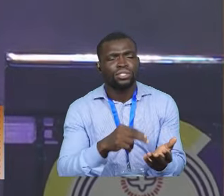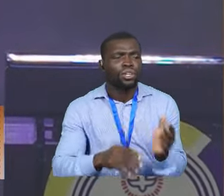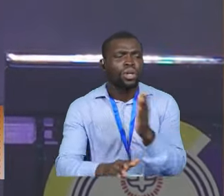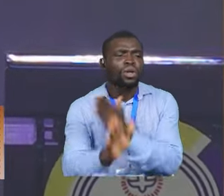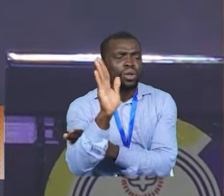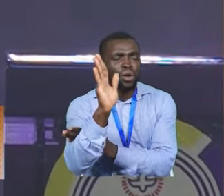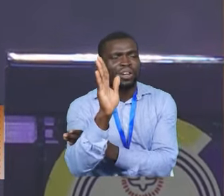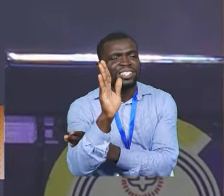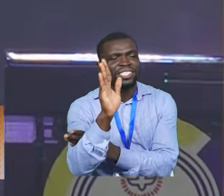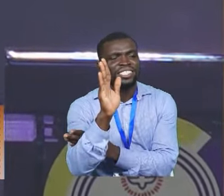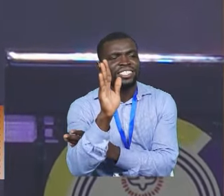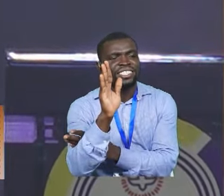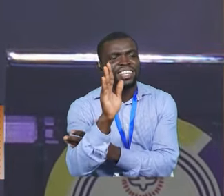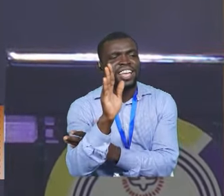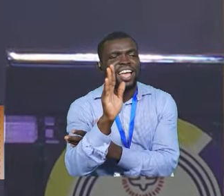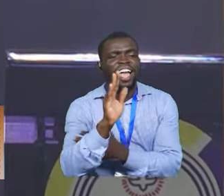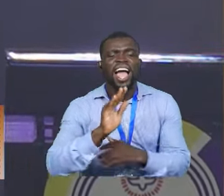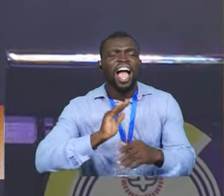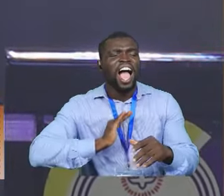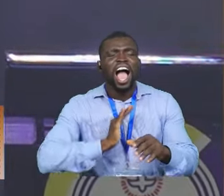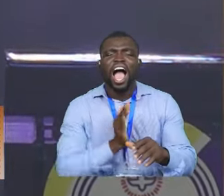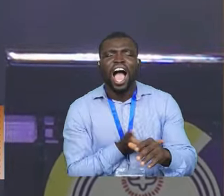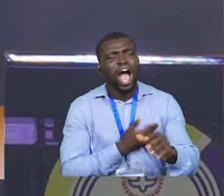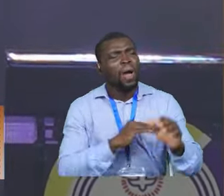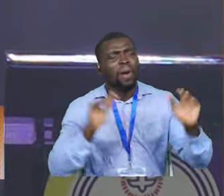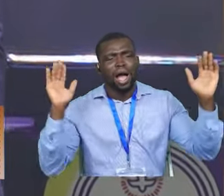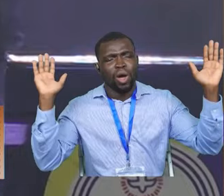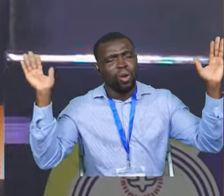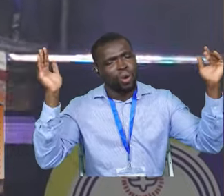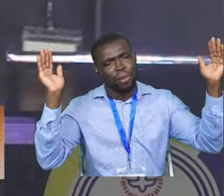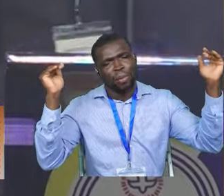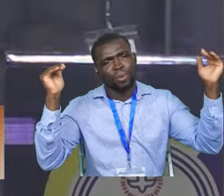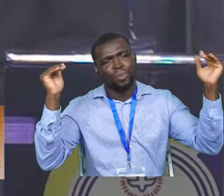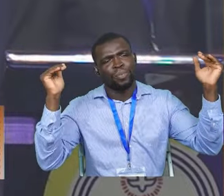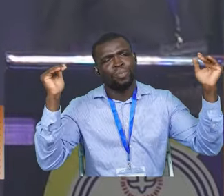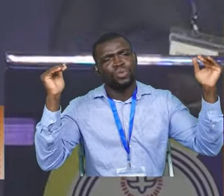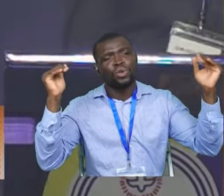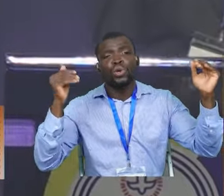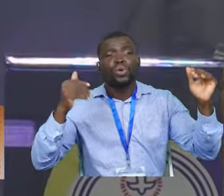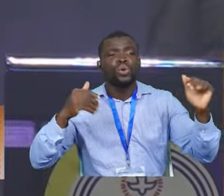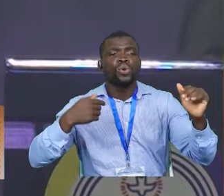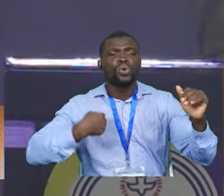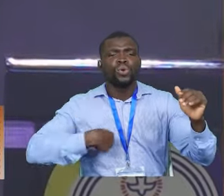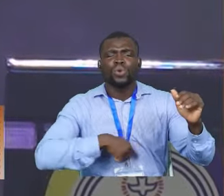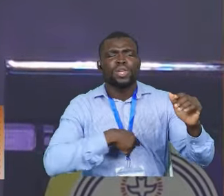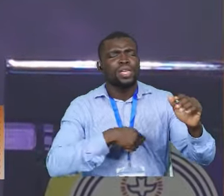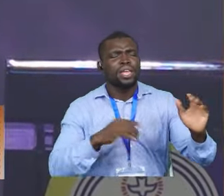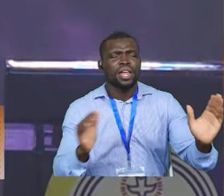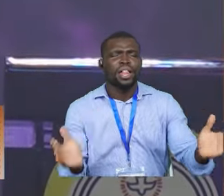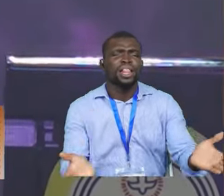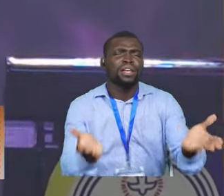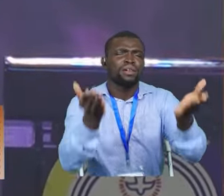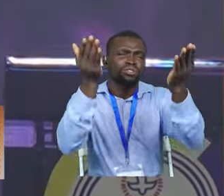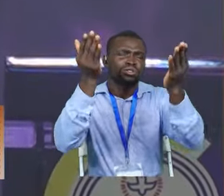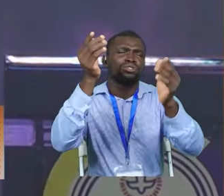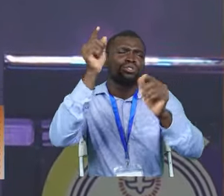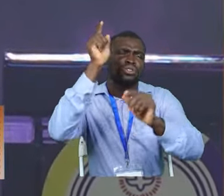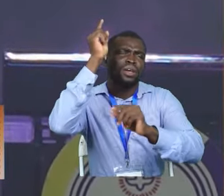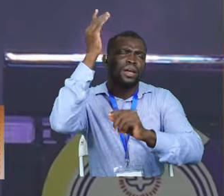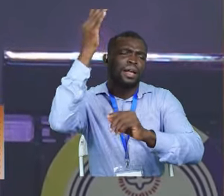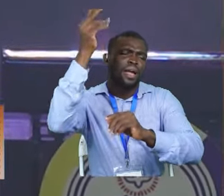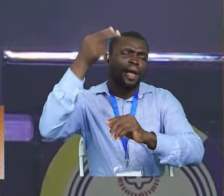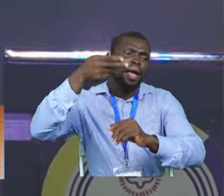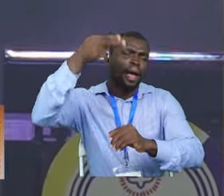Awo to yefo yina ya ni daso. Yama wosu sai anaji